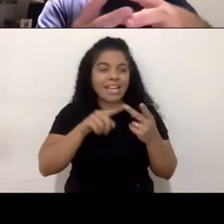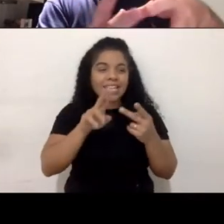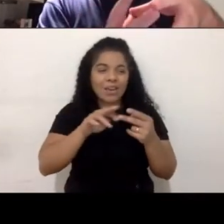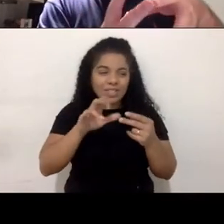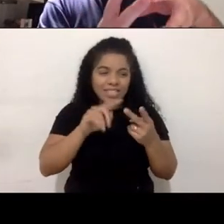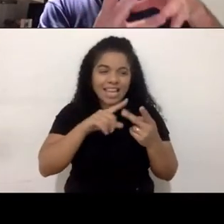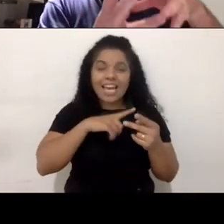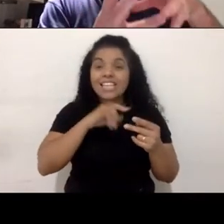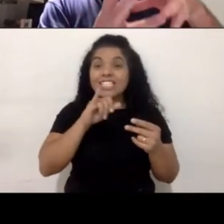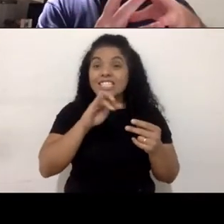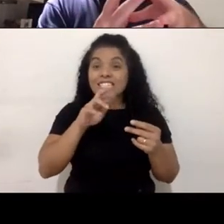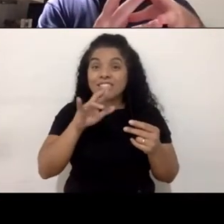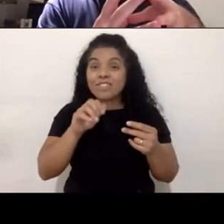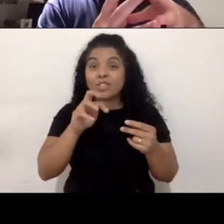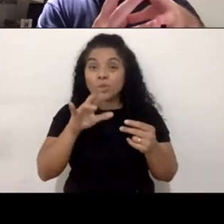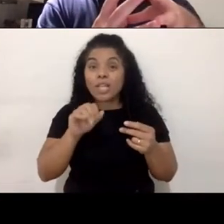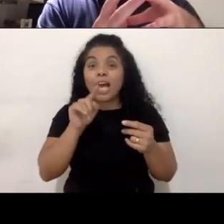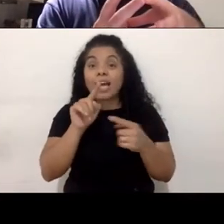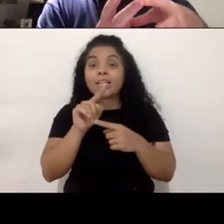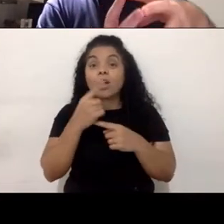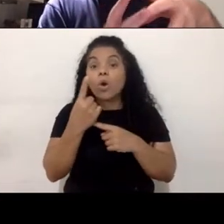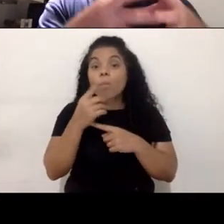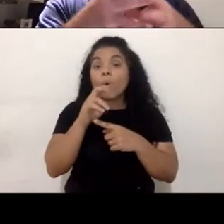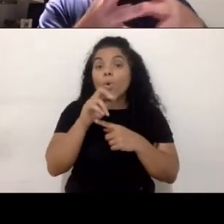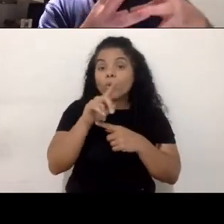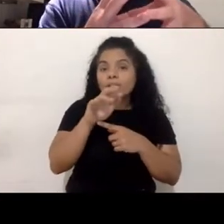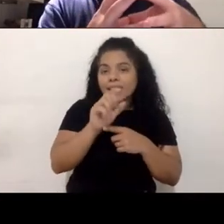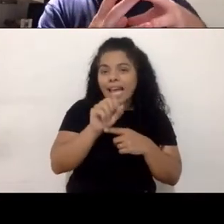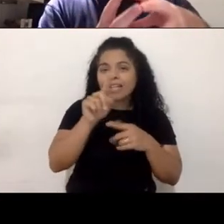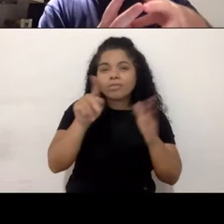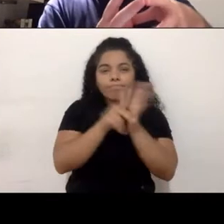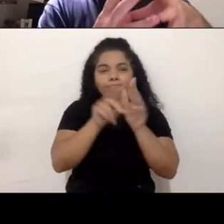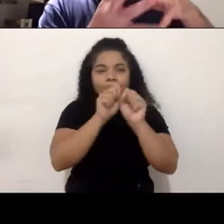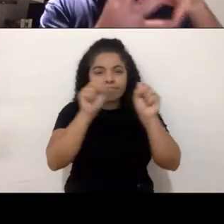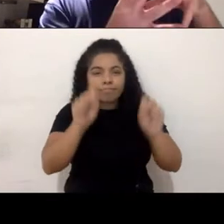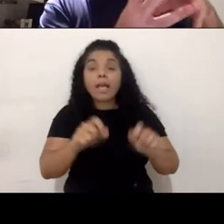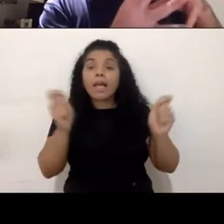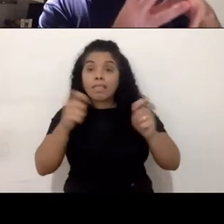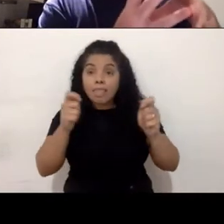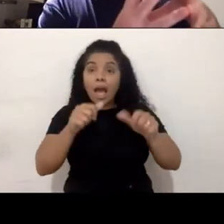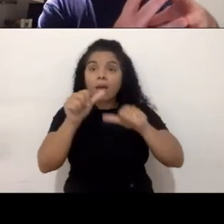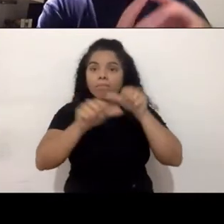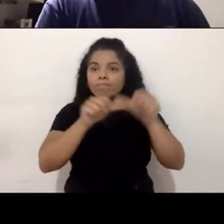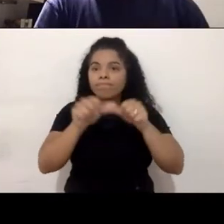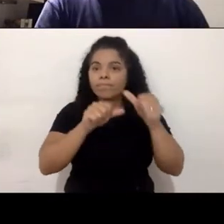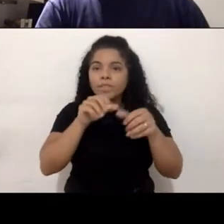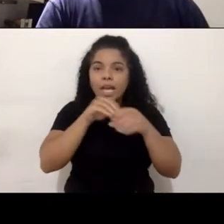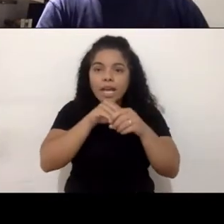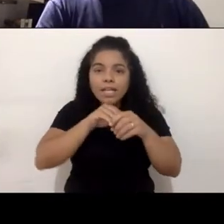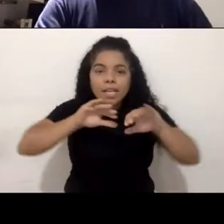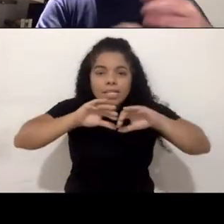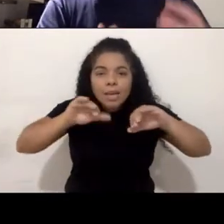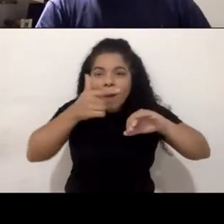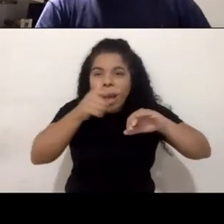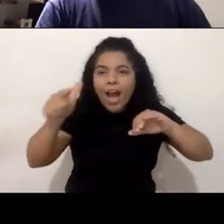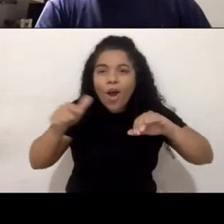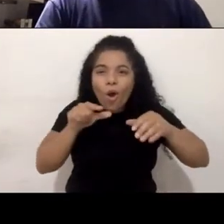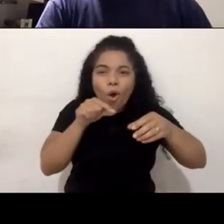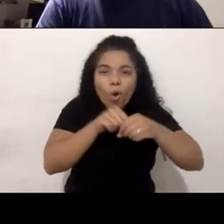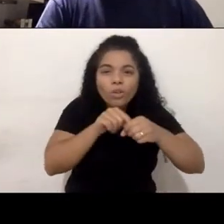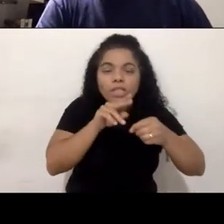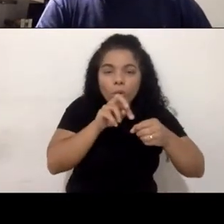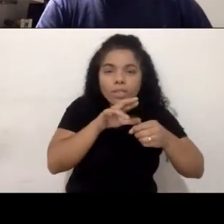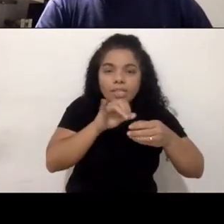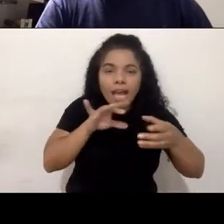kind of independently, and that is kind of a cohesive unit, a thing. So for infrastructure, I talk